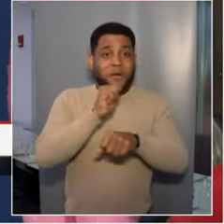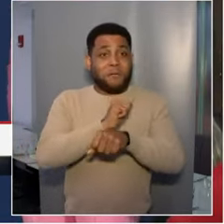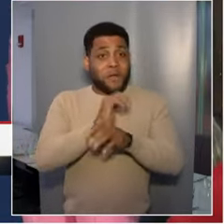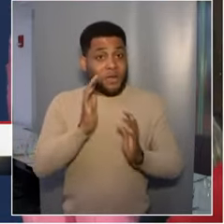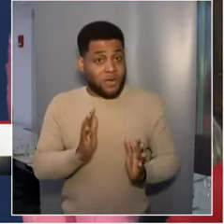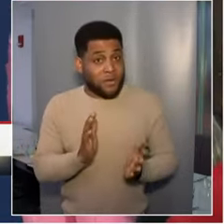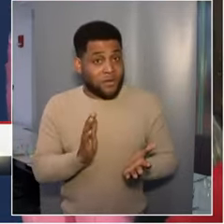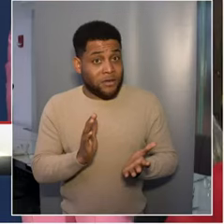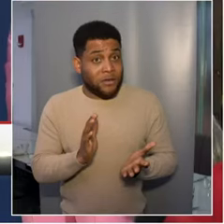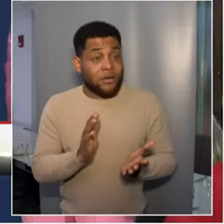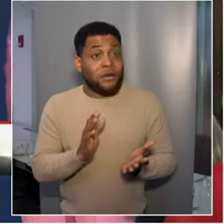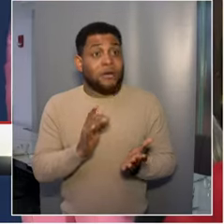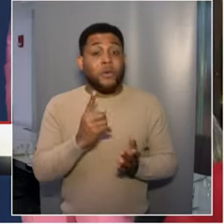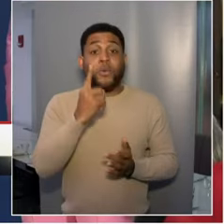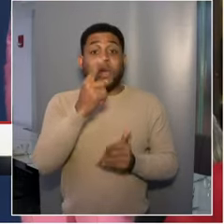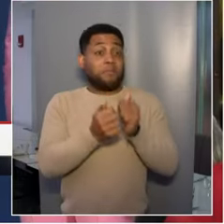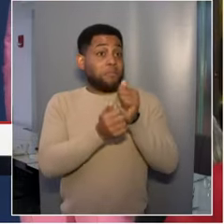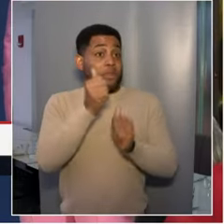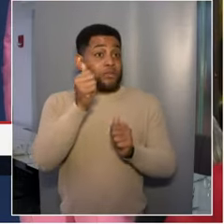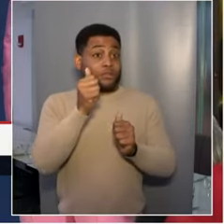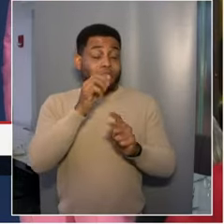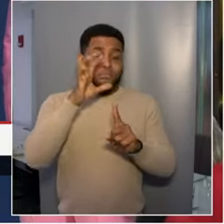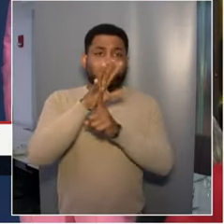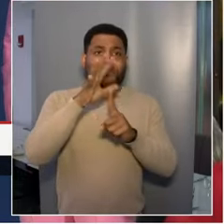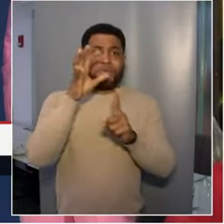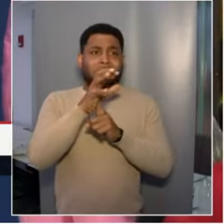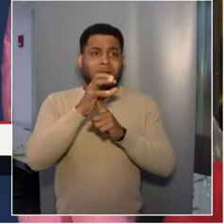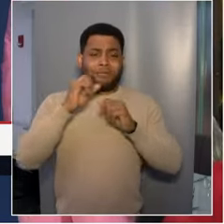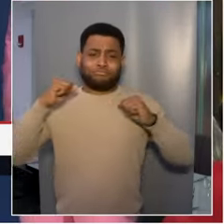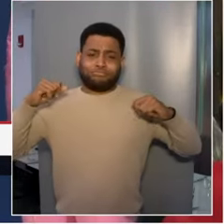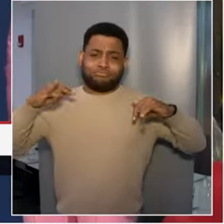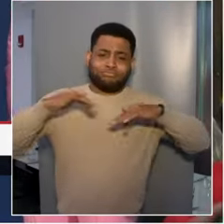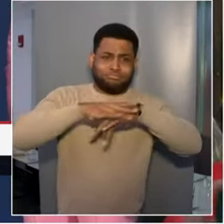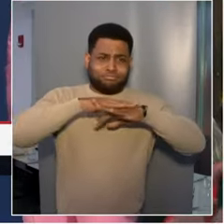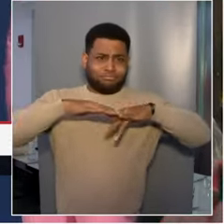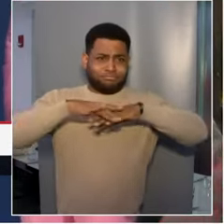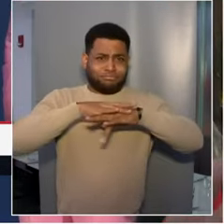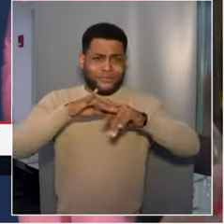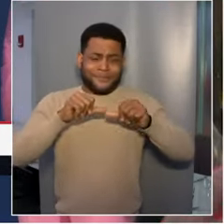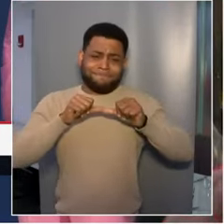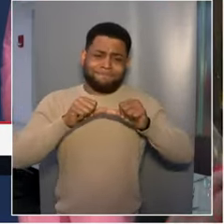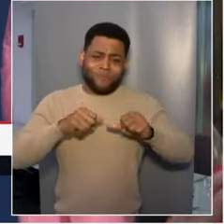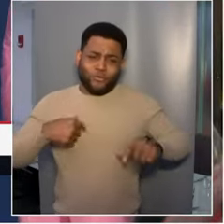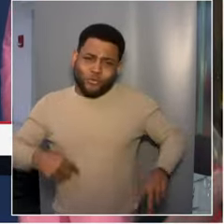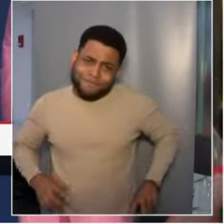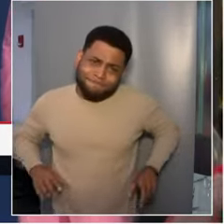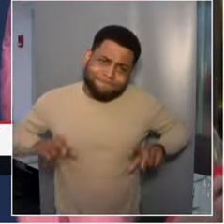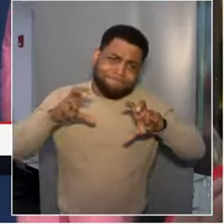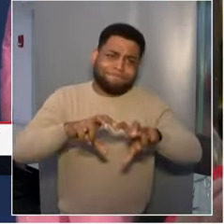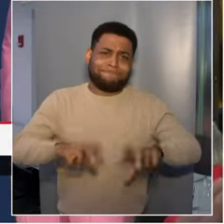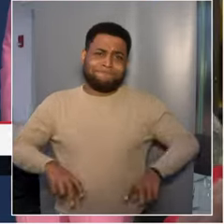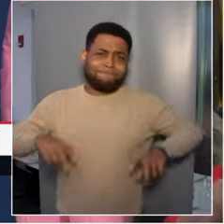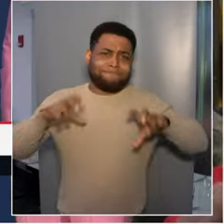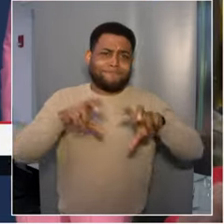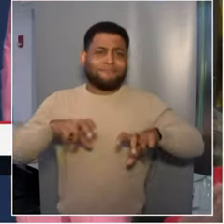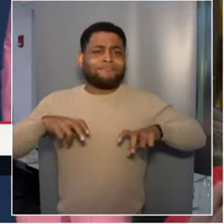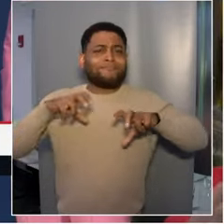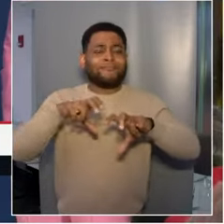popular destinations, and continue to invest in catalytic initiatives and